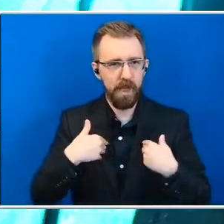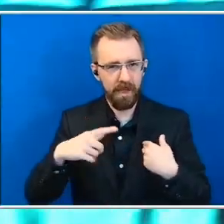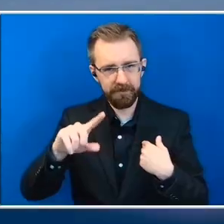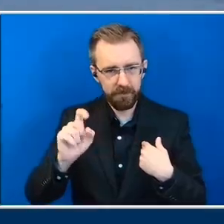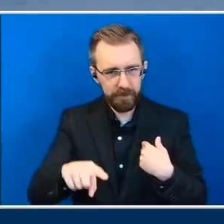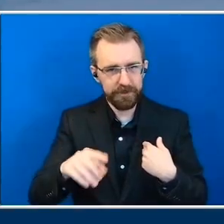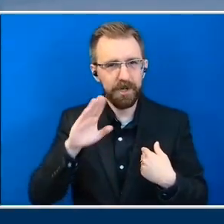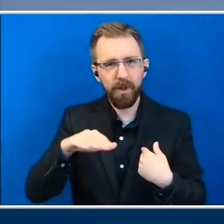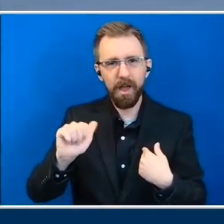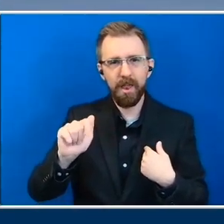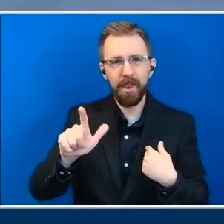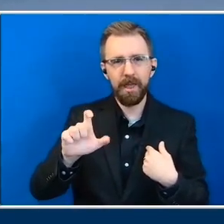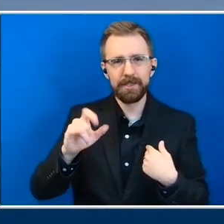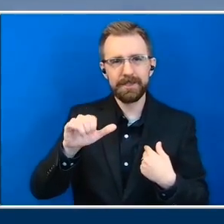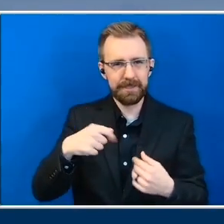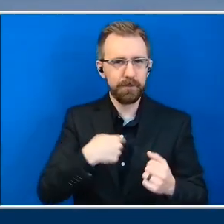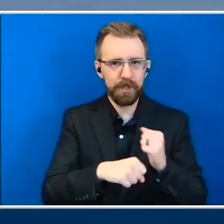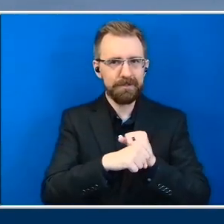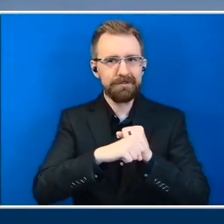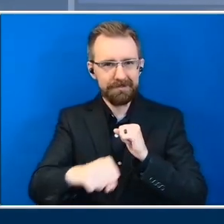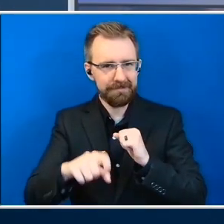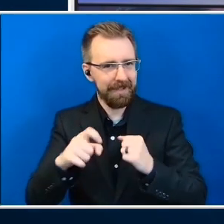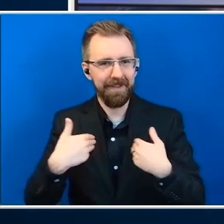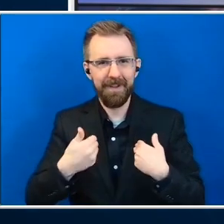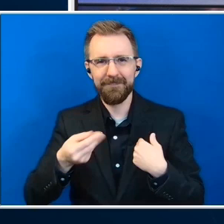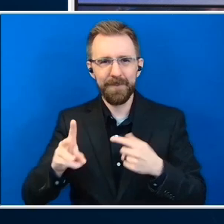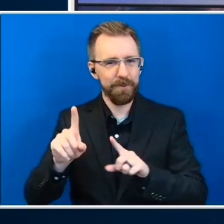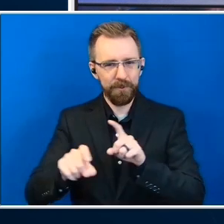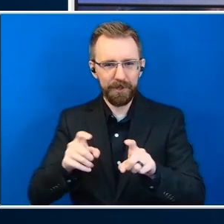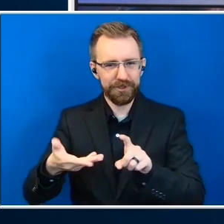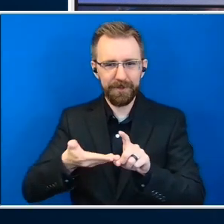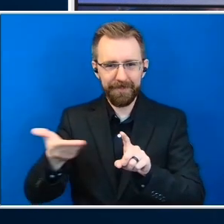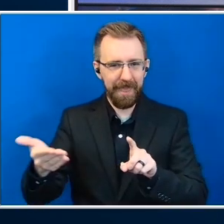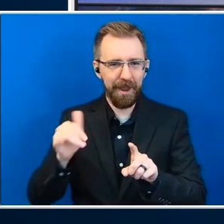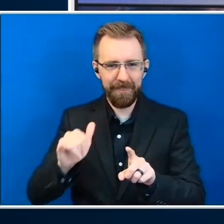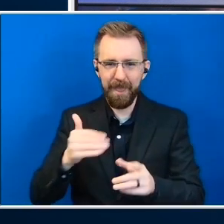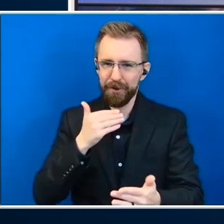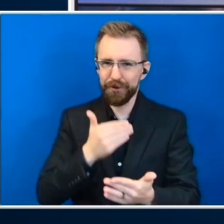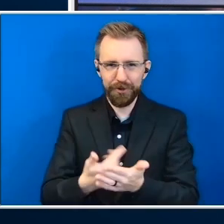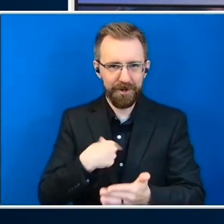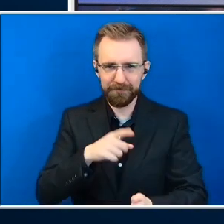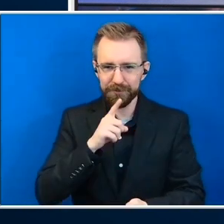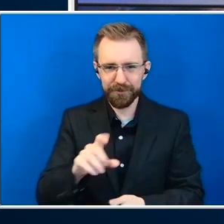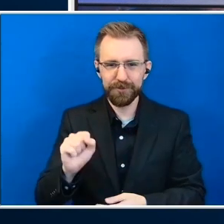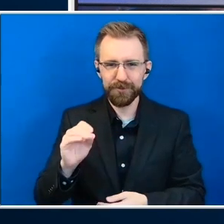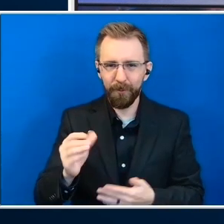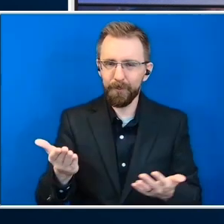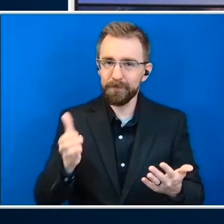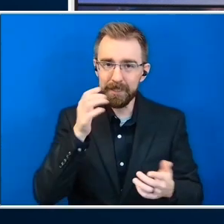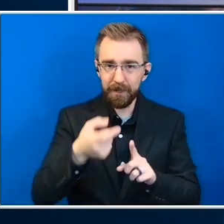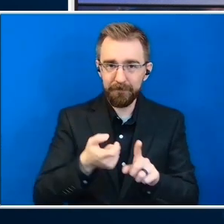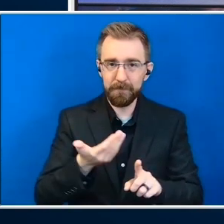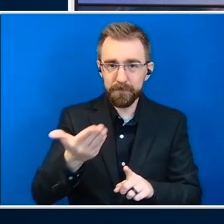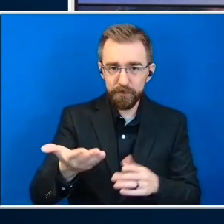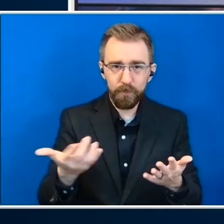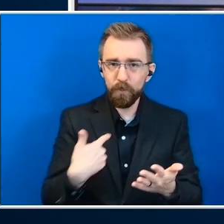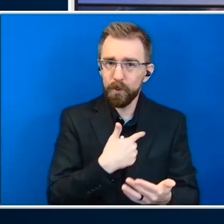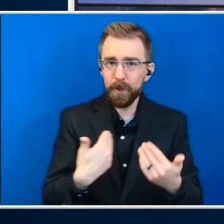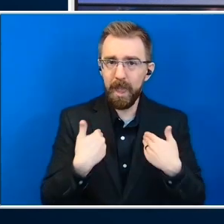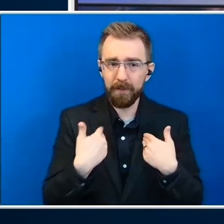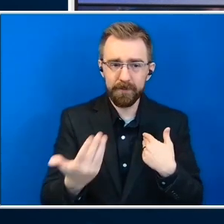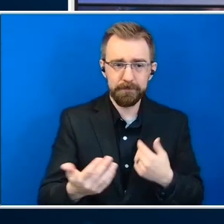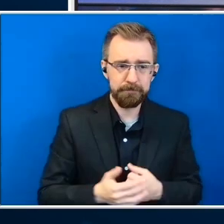little long, but we got to have a couple of questions out there that are super good. So let's hear from you, and what do we got out there? We have plenty